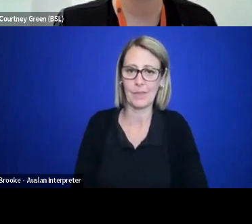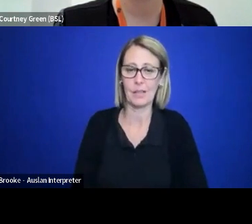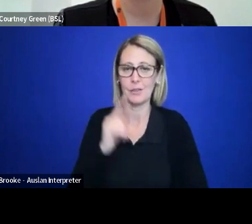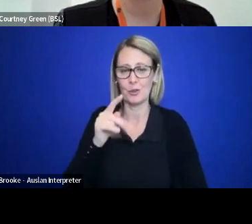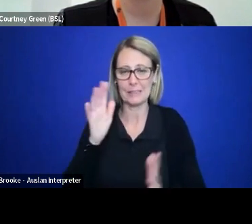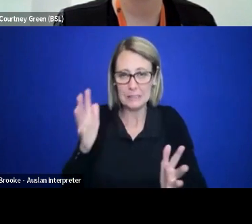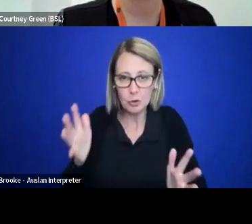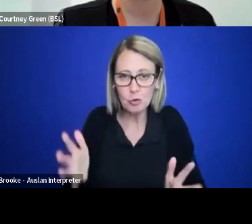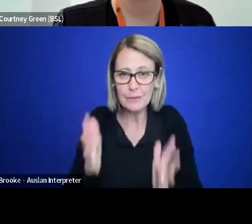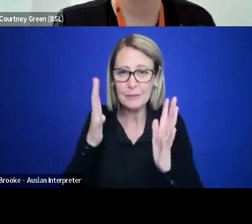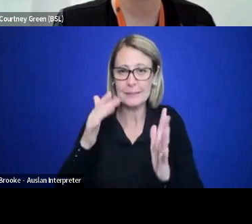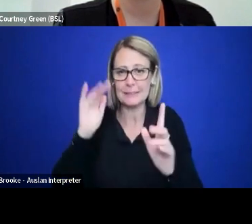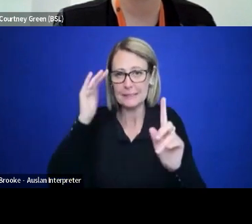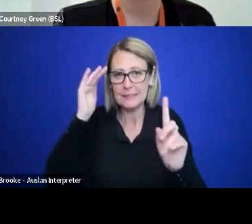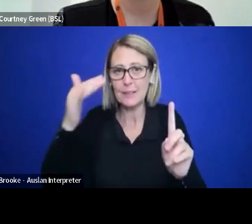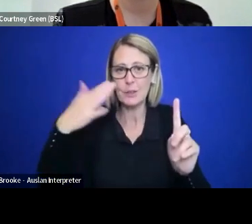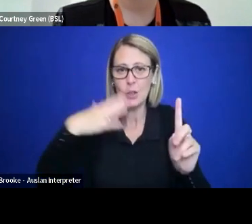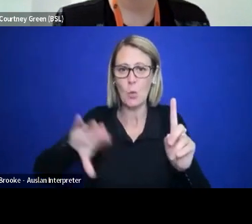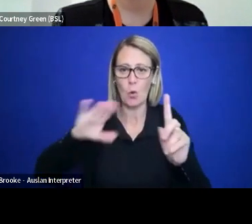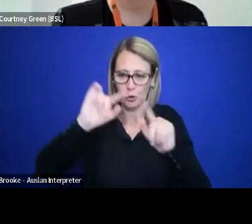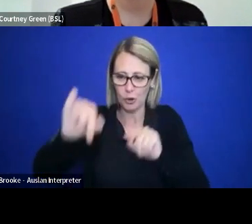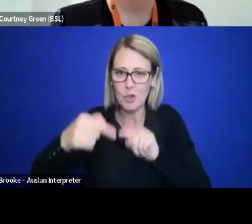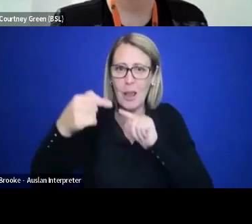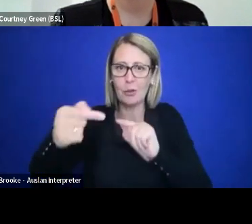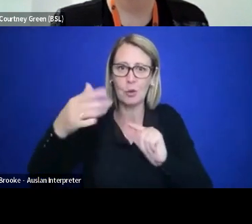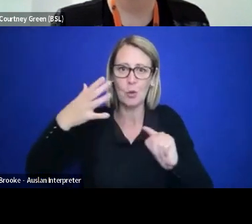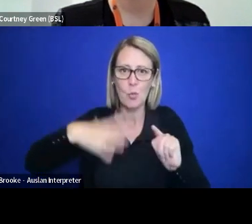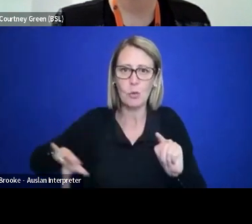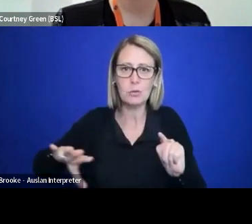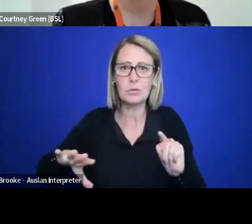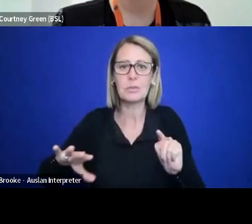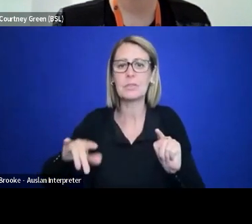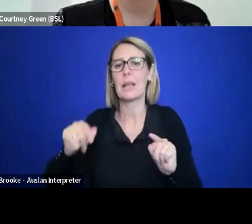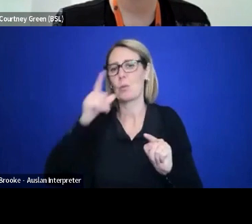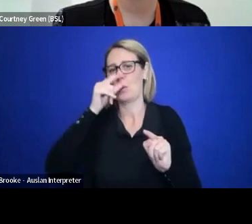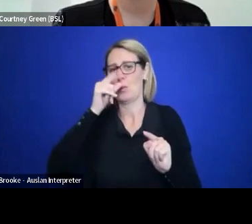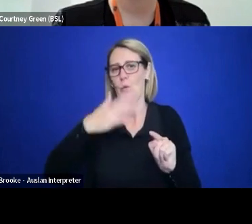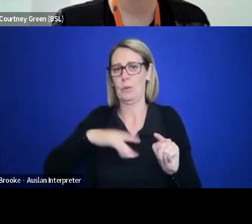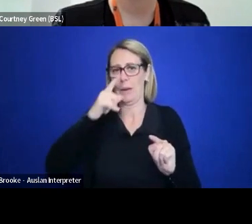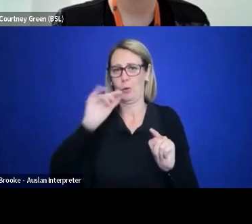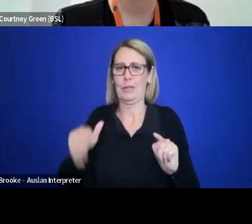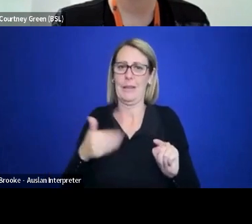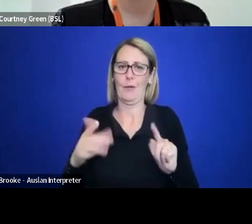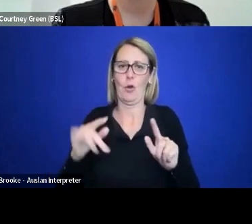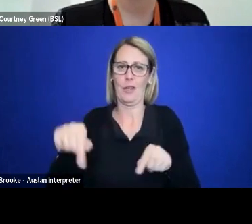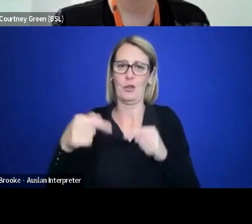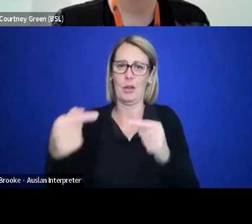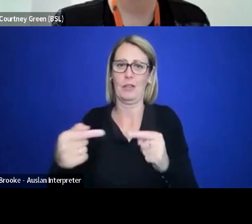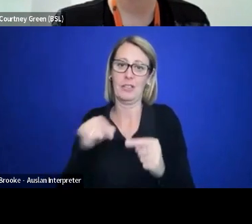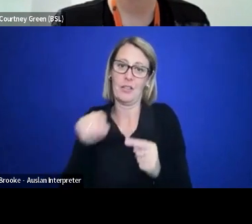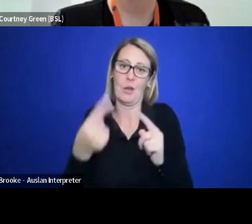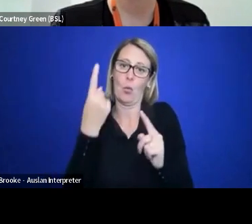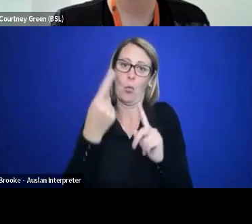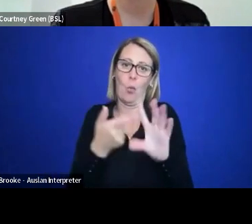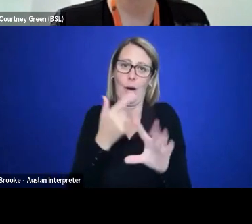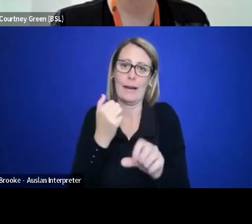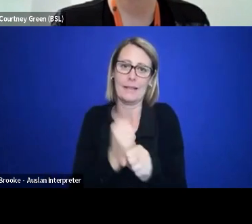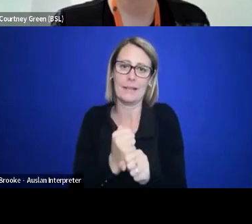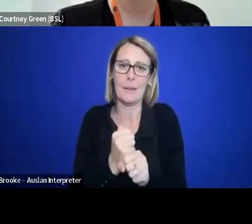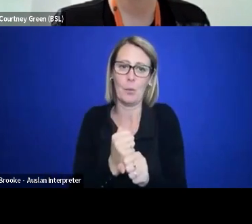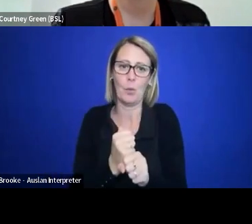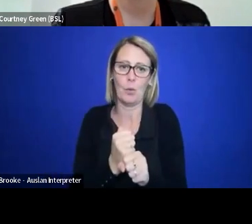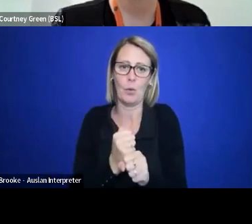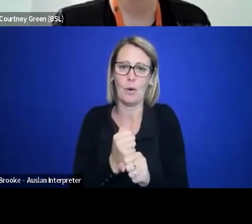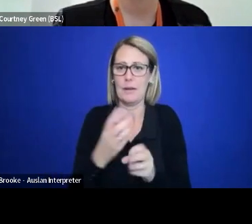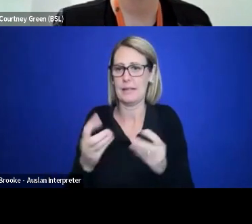driven and she wants challenges, and we want to be able to give her those challenges. And that's just one example of